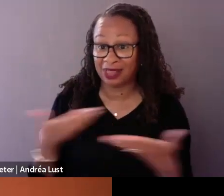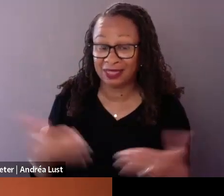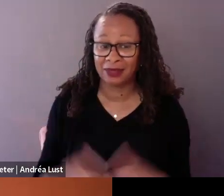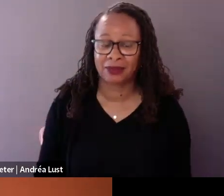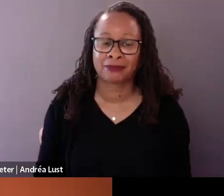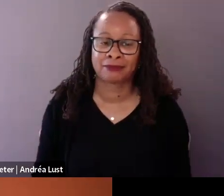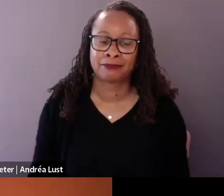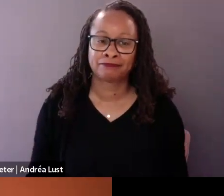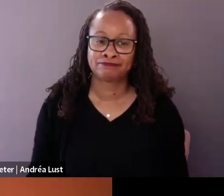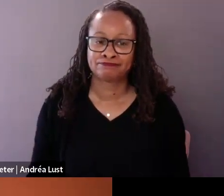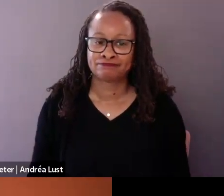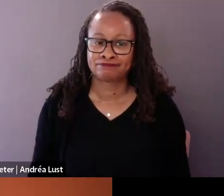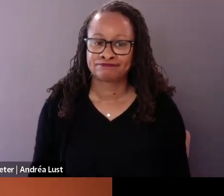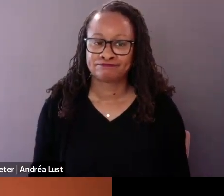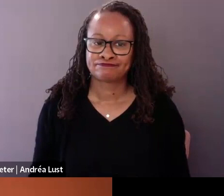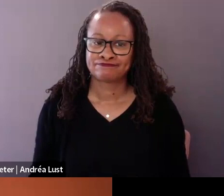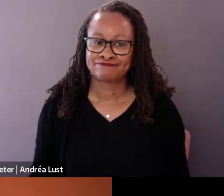know,